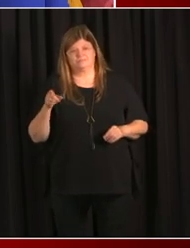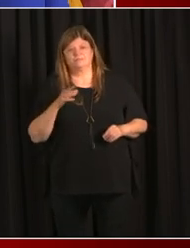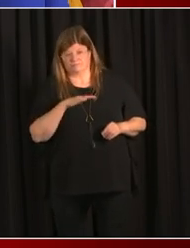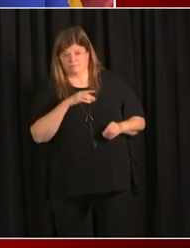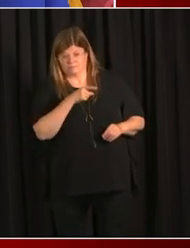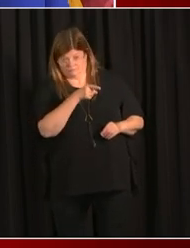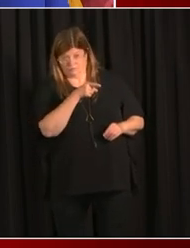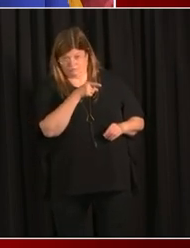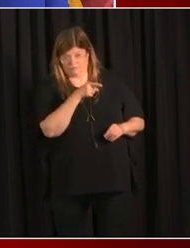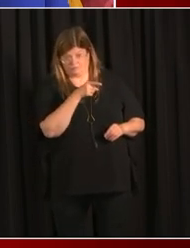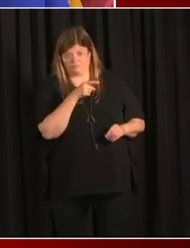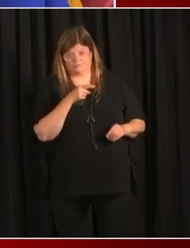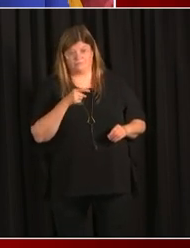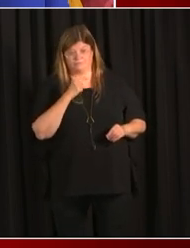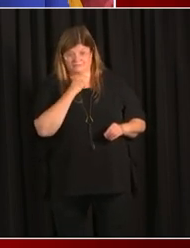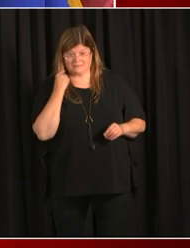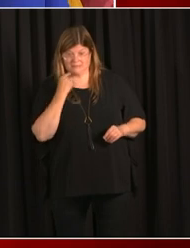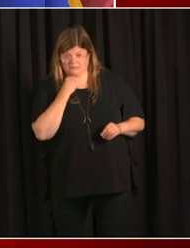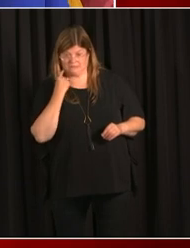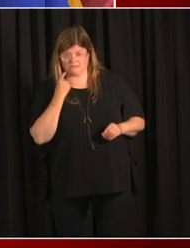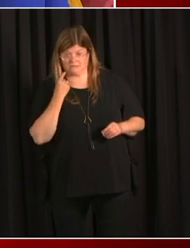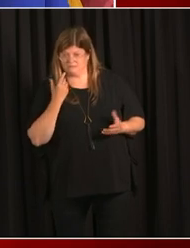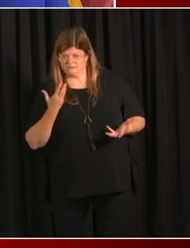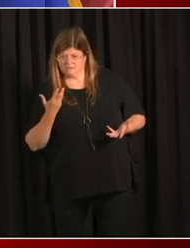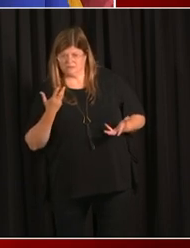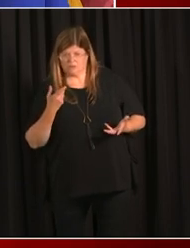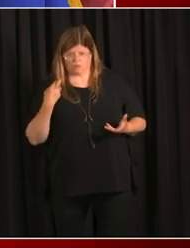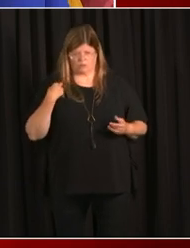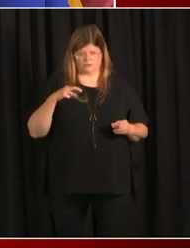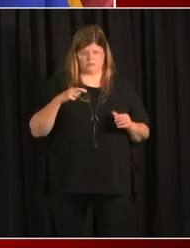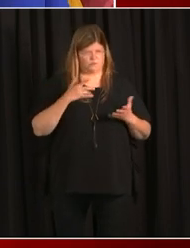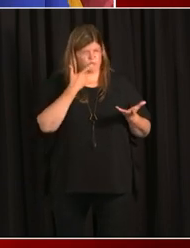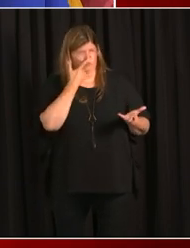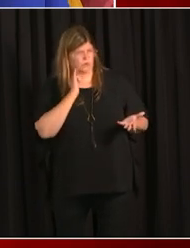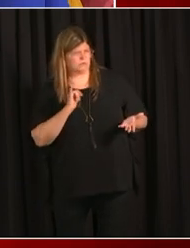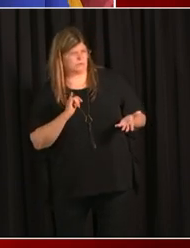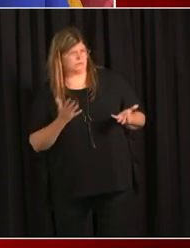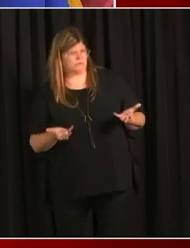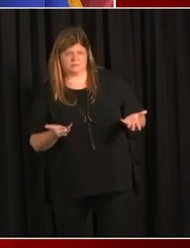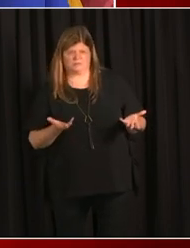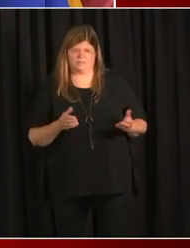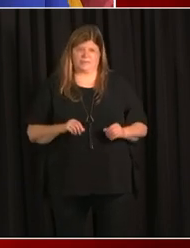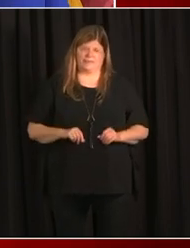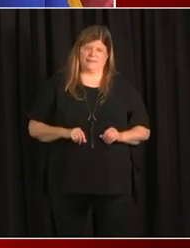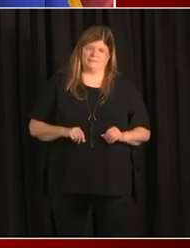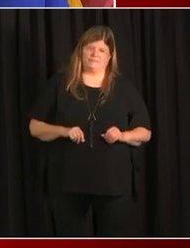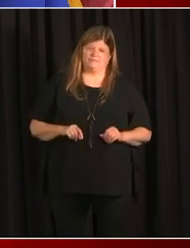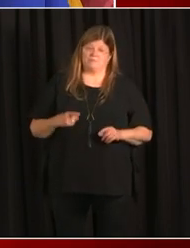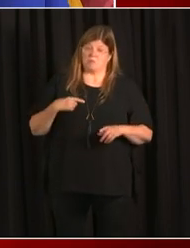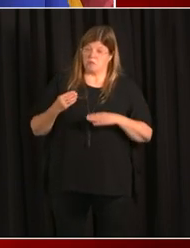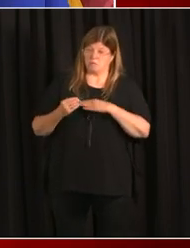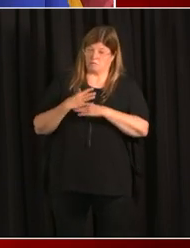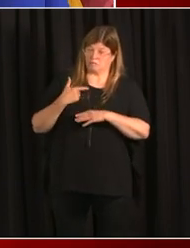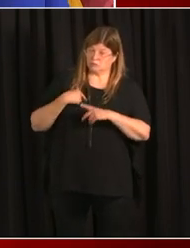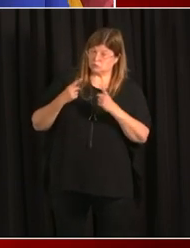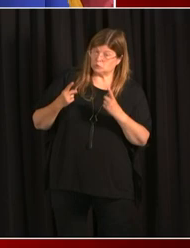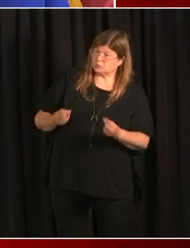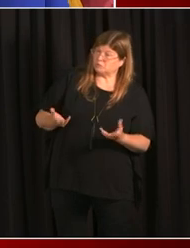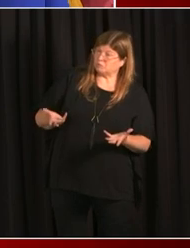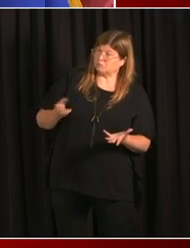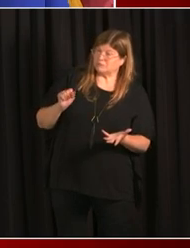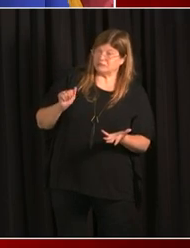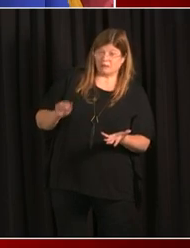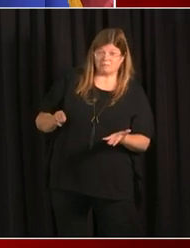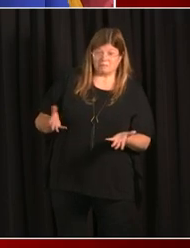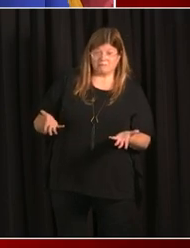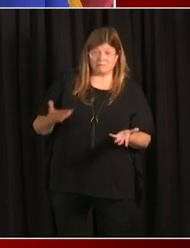a minister, right? A religious person. How does that play? Well, it influences everything that I do, Sam. So